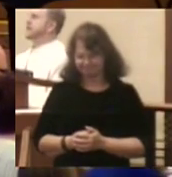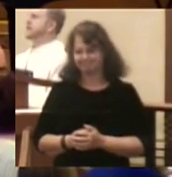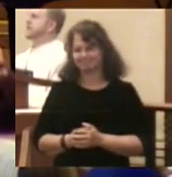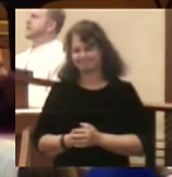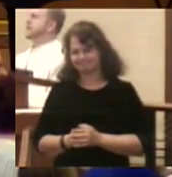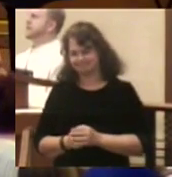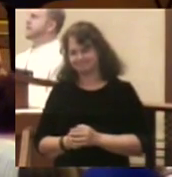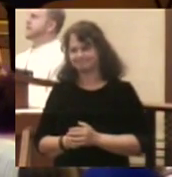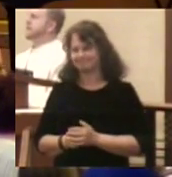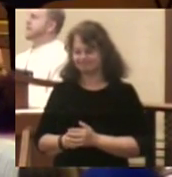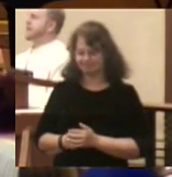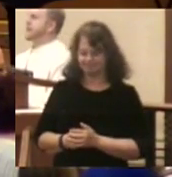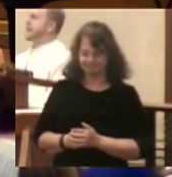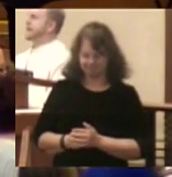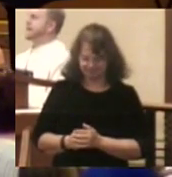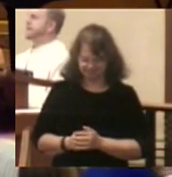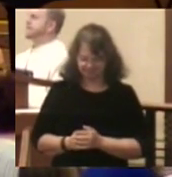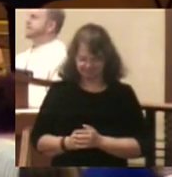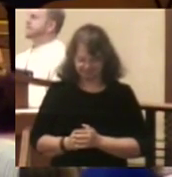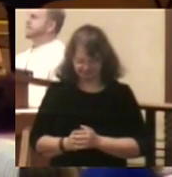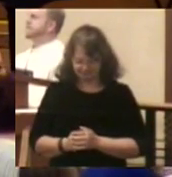art.